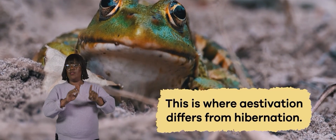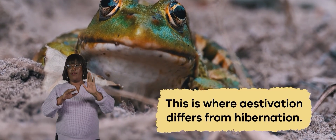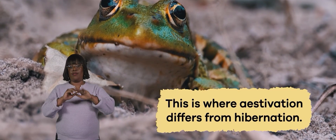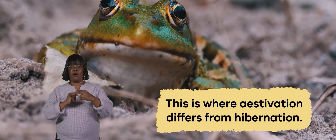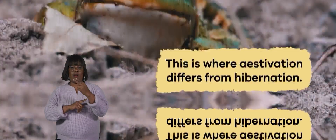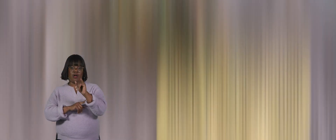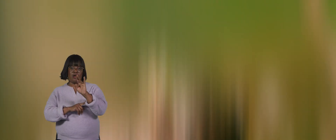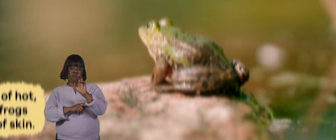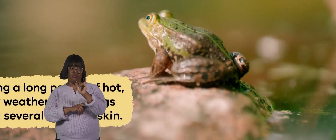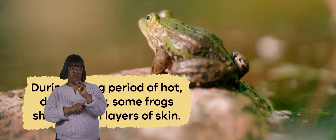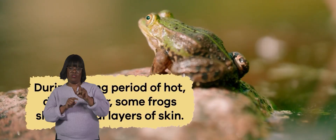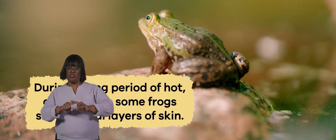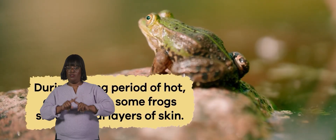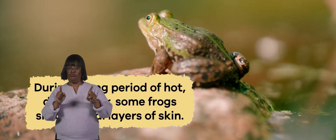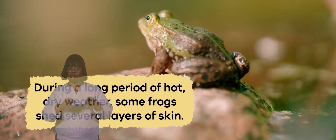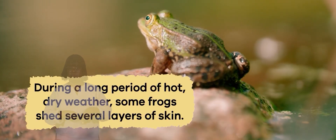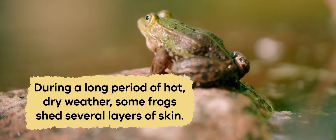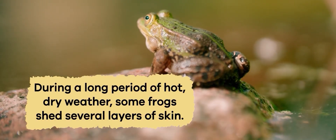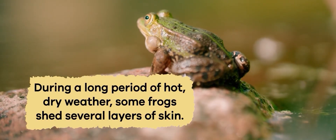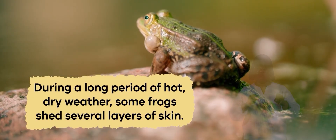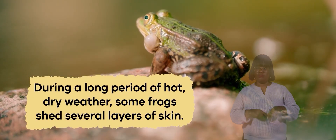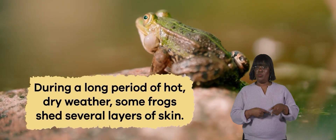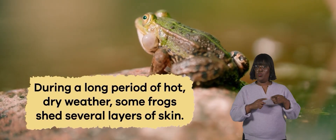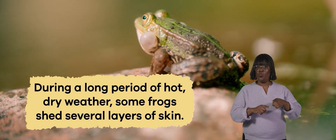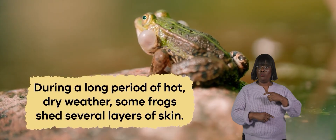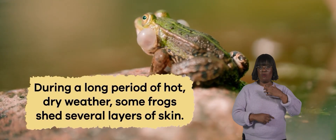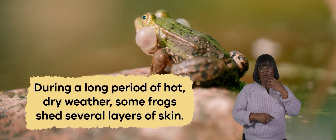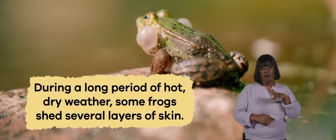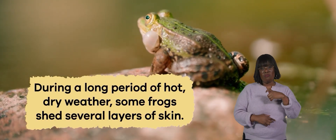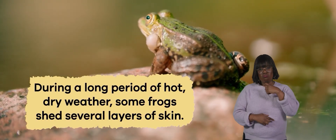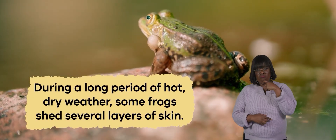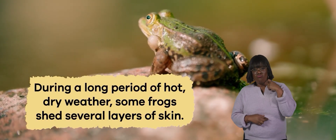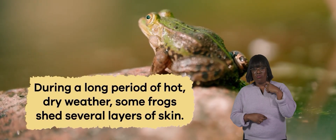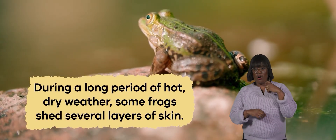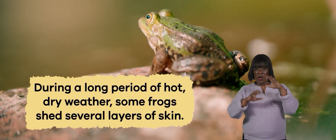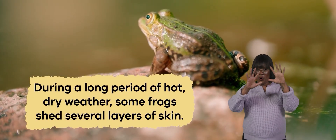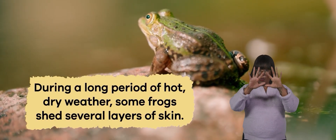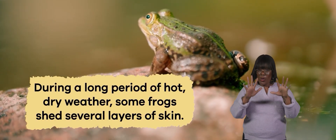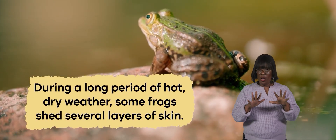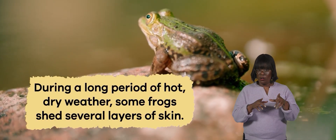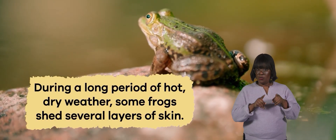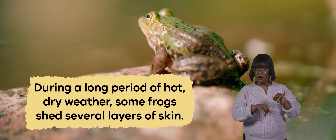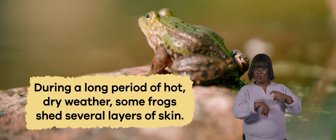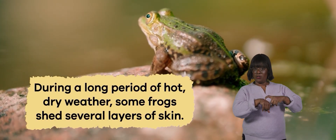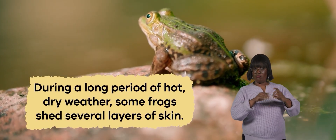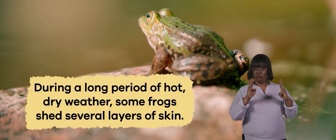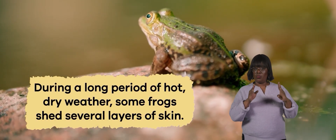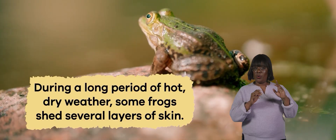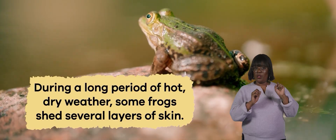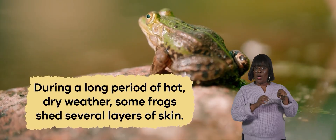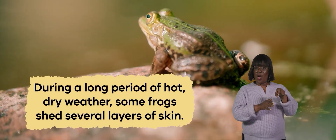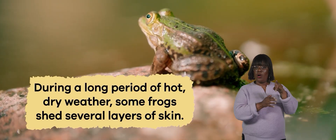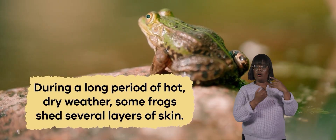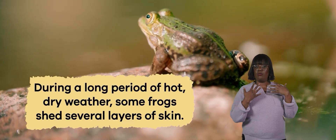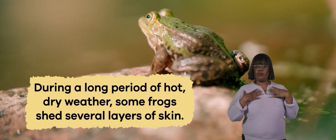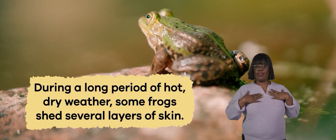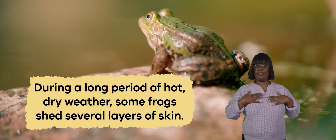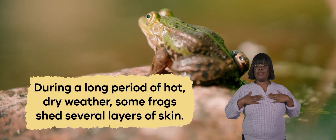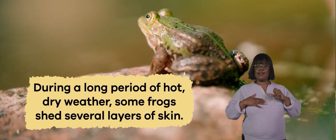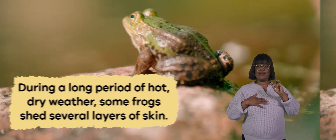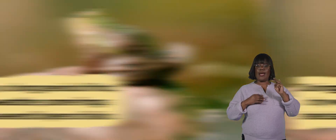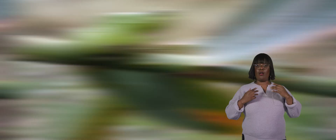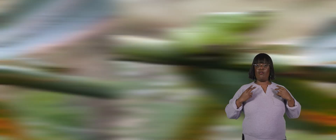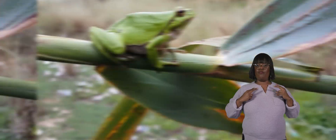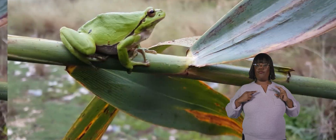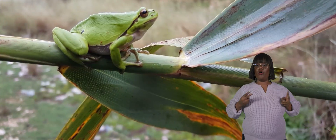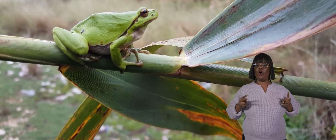from hibernation. During a long period of hot, dry weather, some frogs shed several layers of